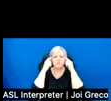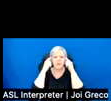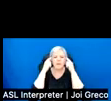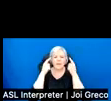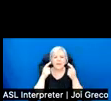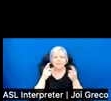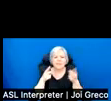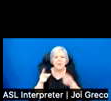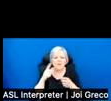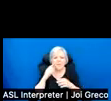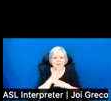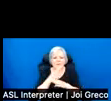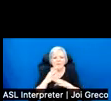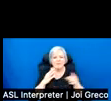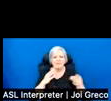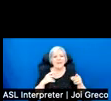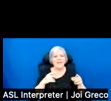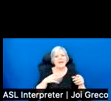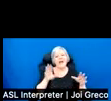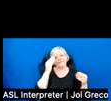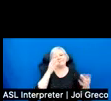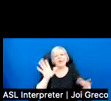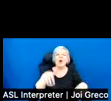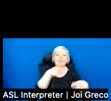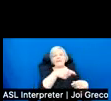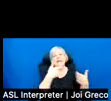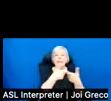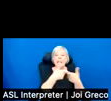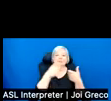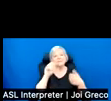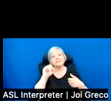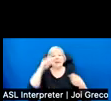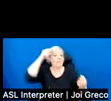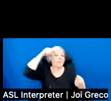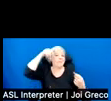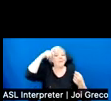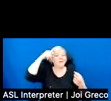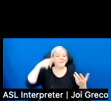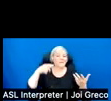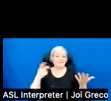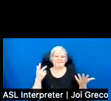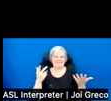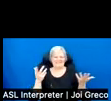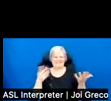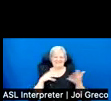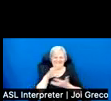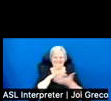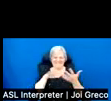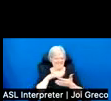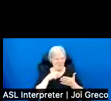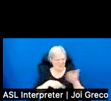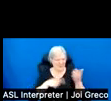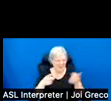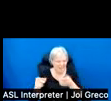understand when I say, yeah, these are the electrical signals that are actually occurring. It makes it difficult to understand what is actually happening. So this